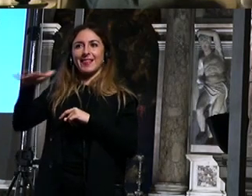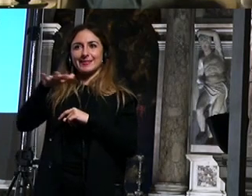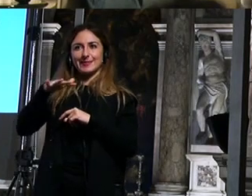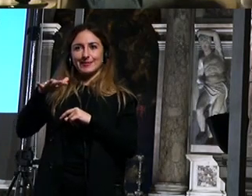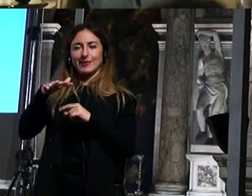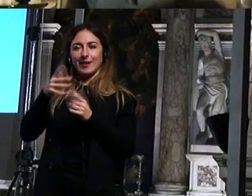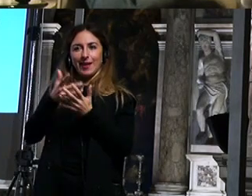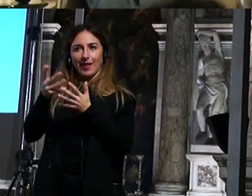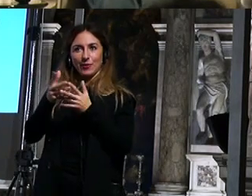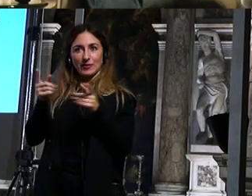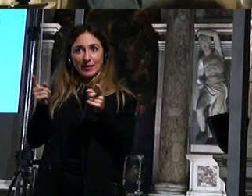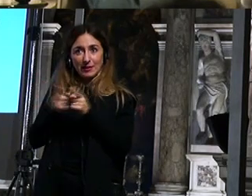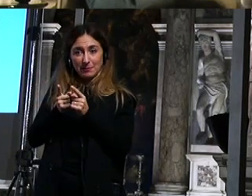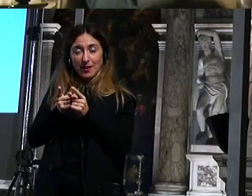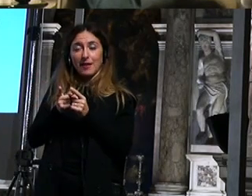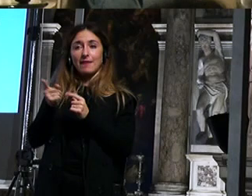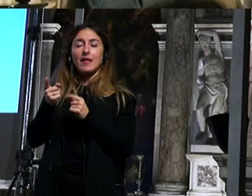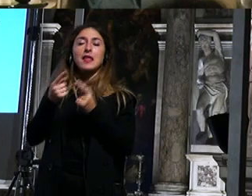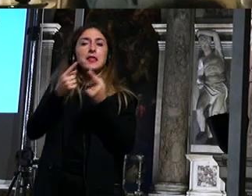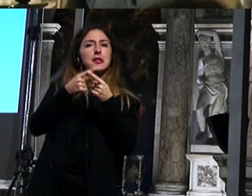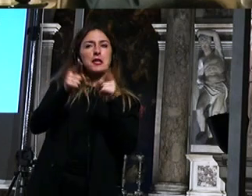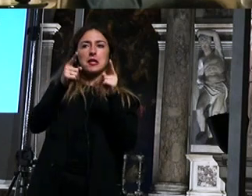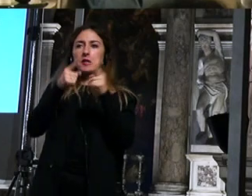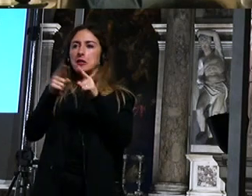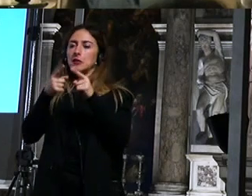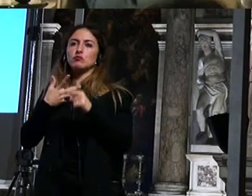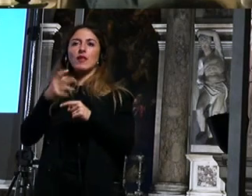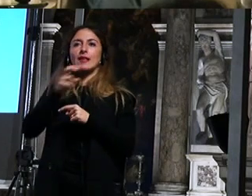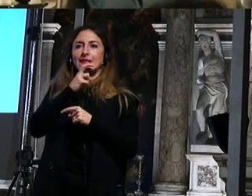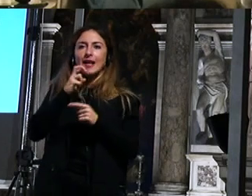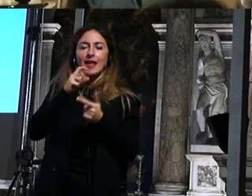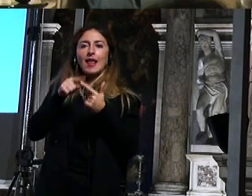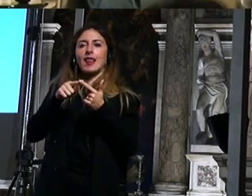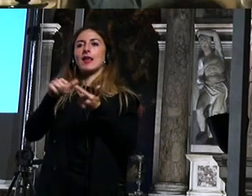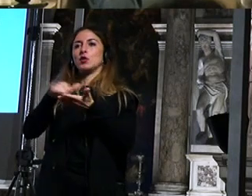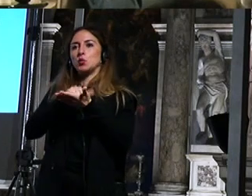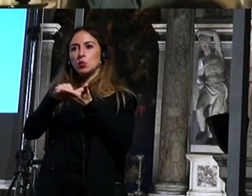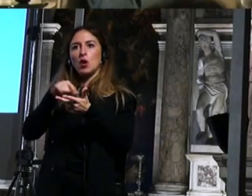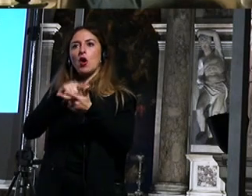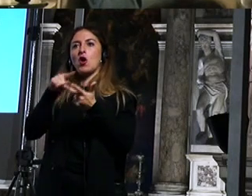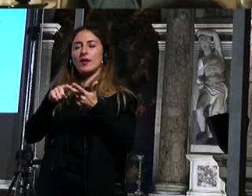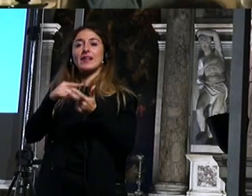got Israel, we've got New York, we've got Switzerland.